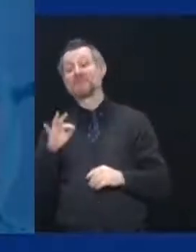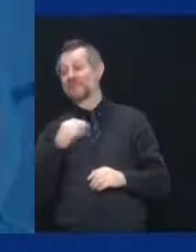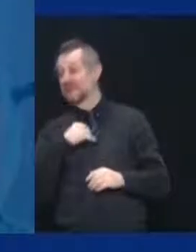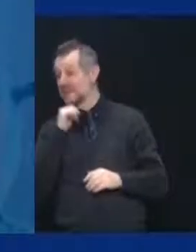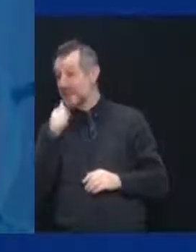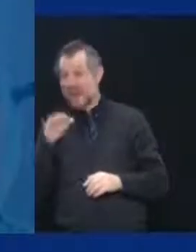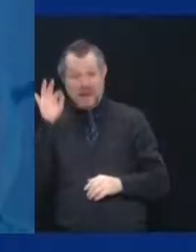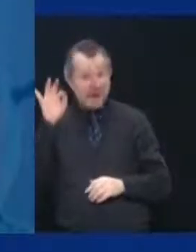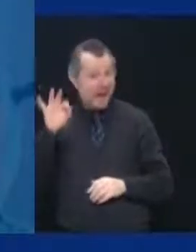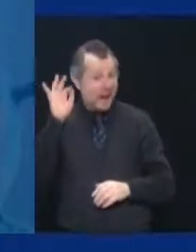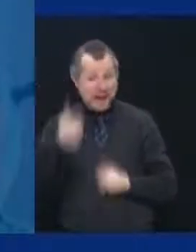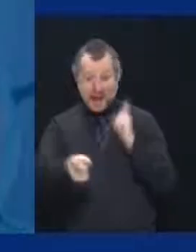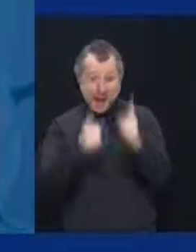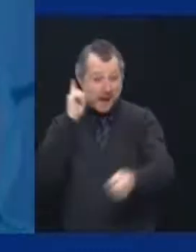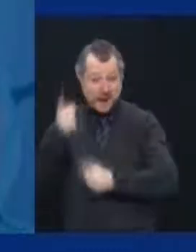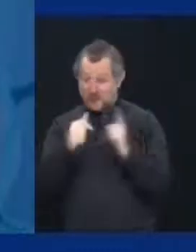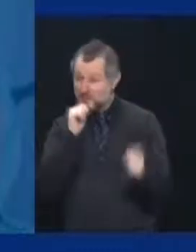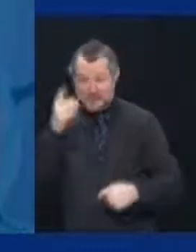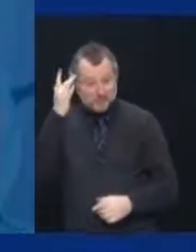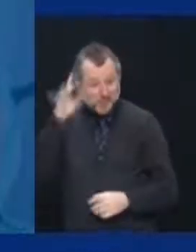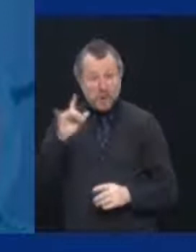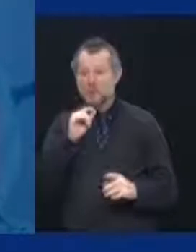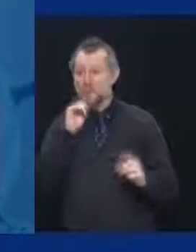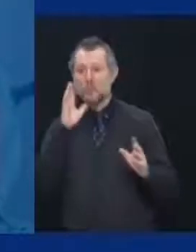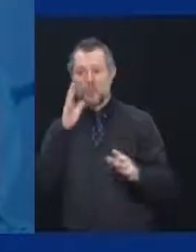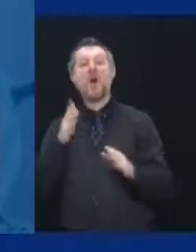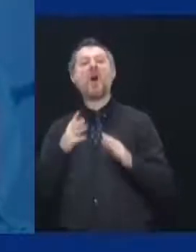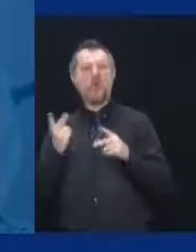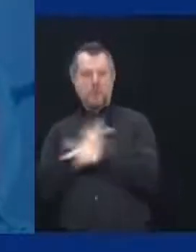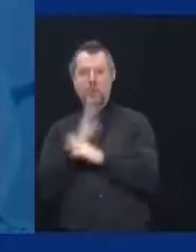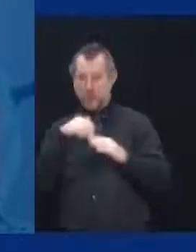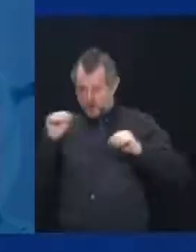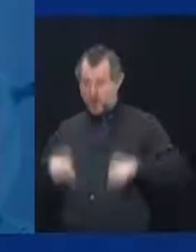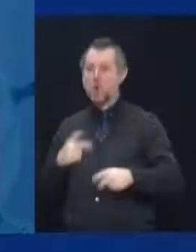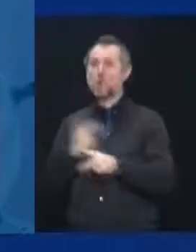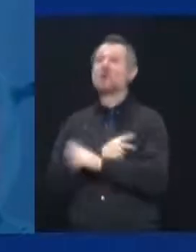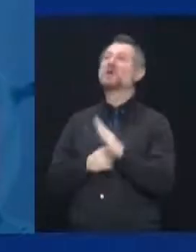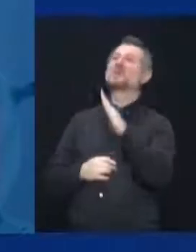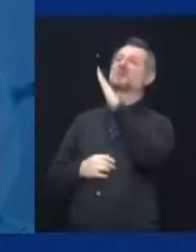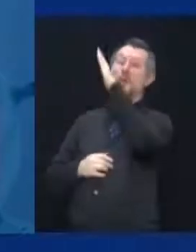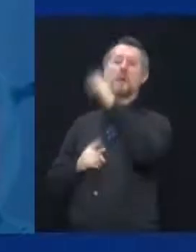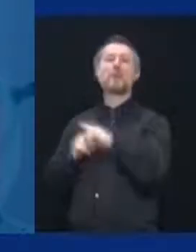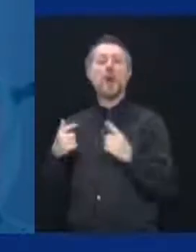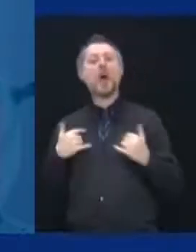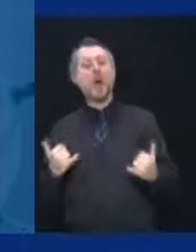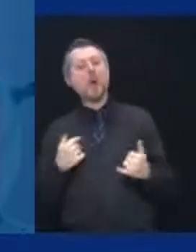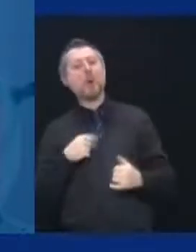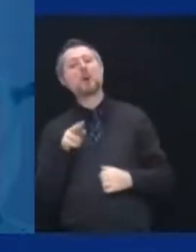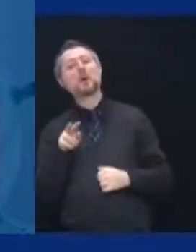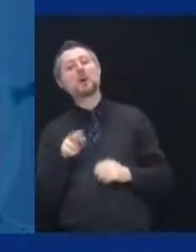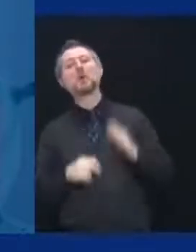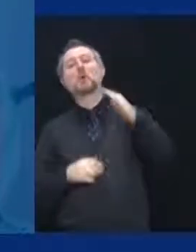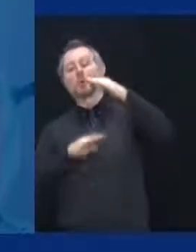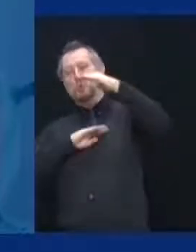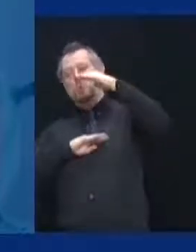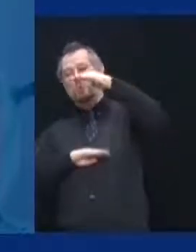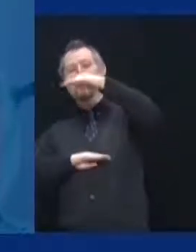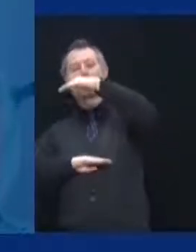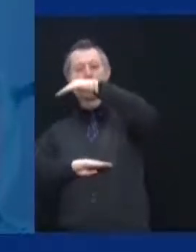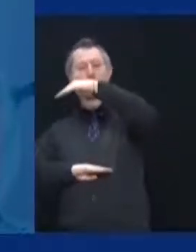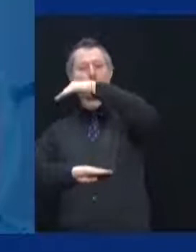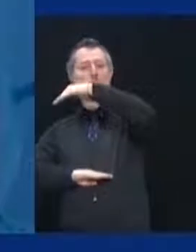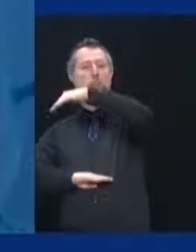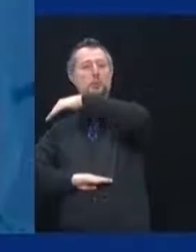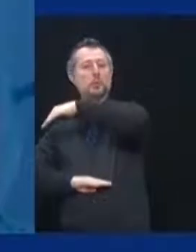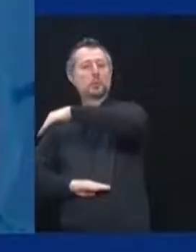weren't smart and disciplined during the holidays. But now we're starting to see a decrease, and that's good news. But that's also